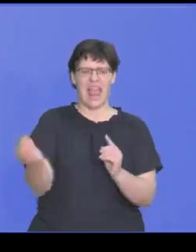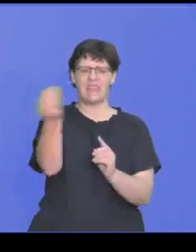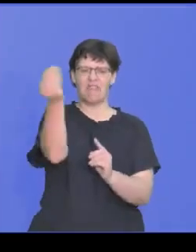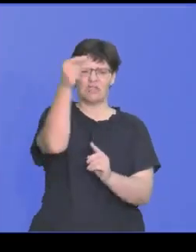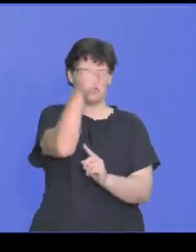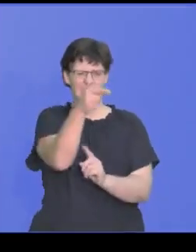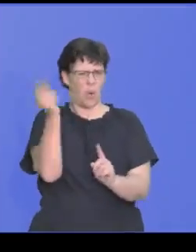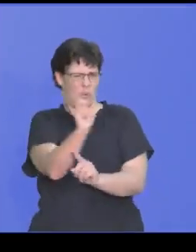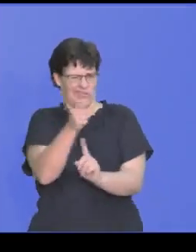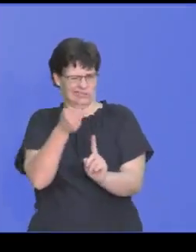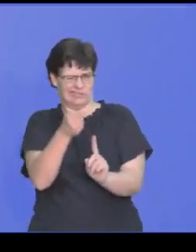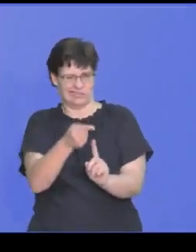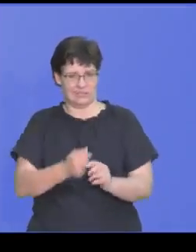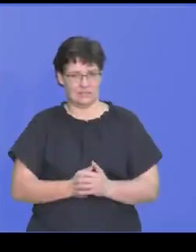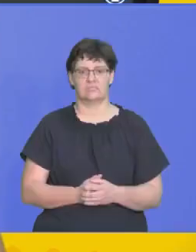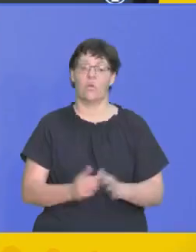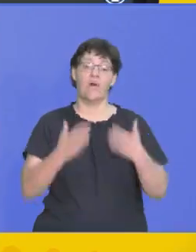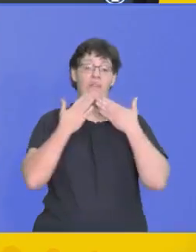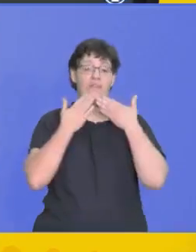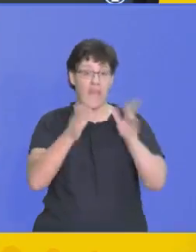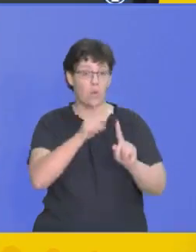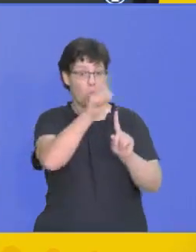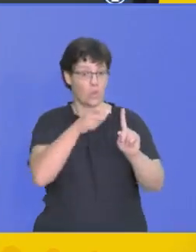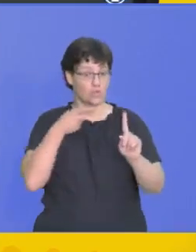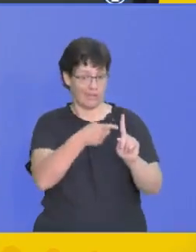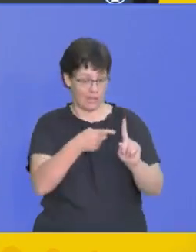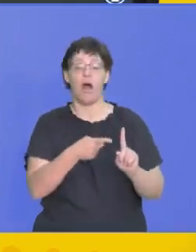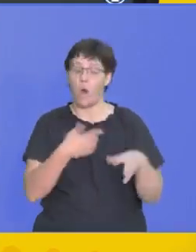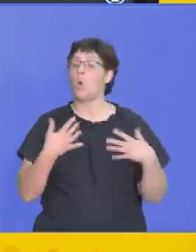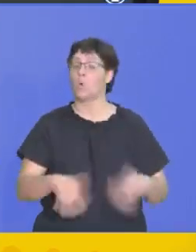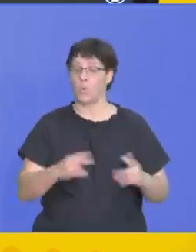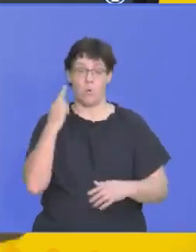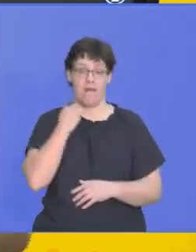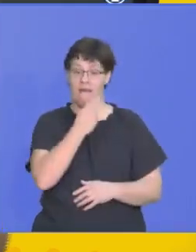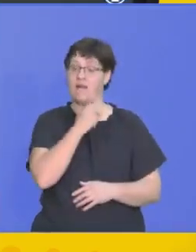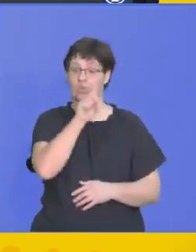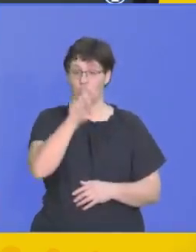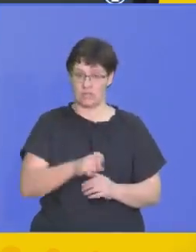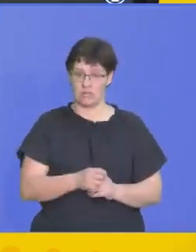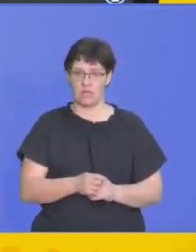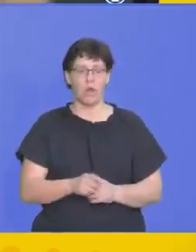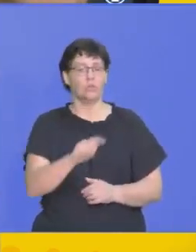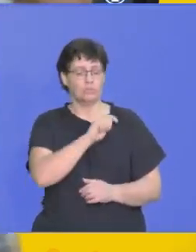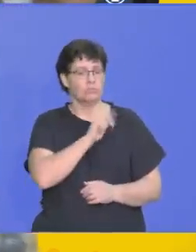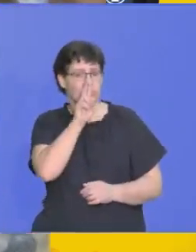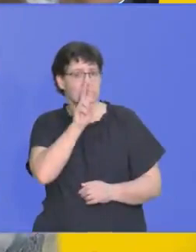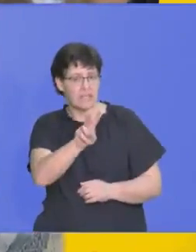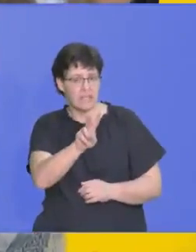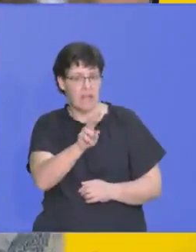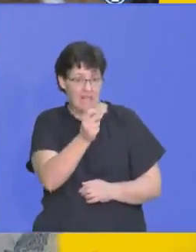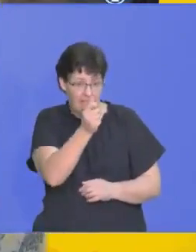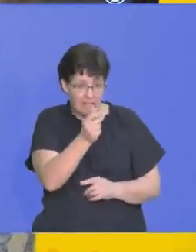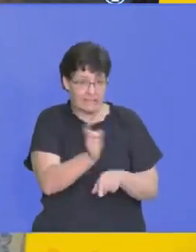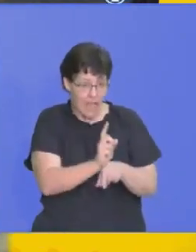What is inflation? Thank you for that question. It's a really nice question, and I'm actually going to go over it in a